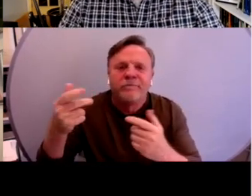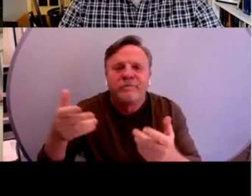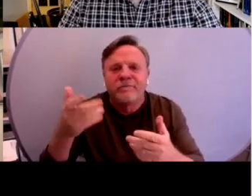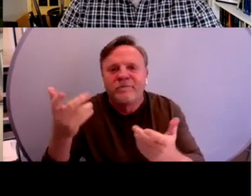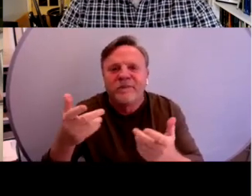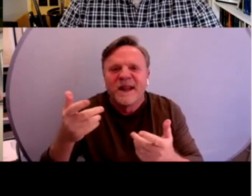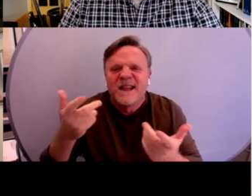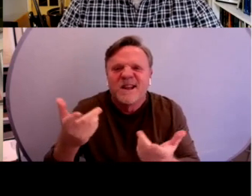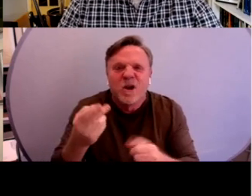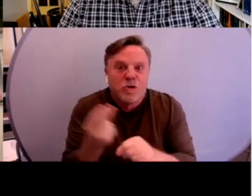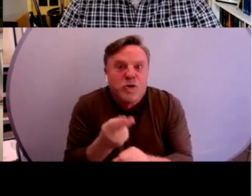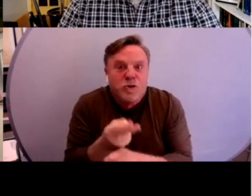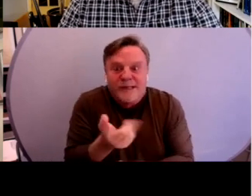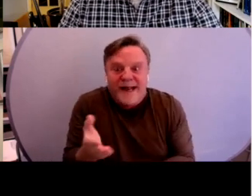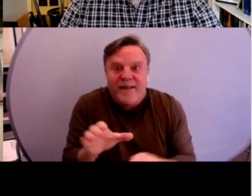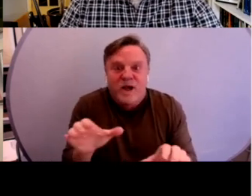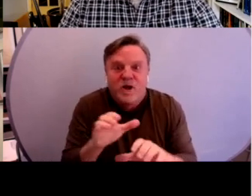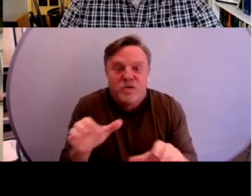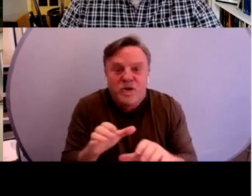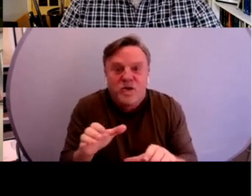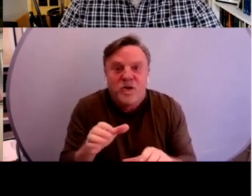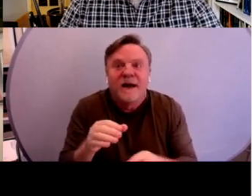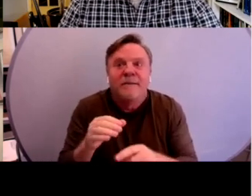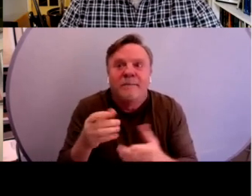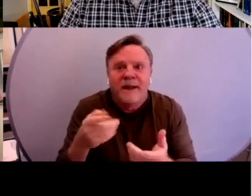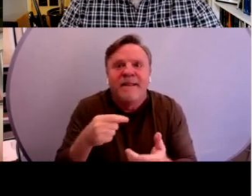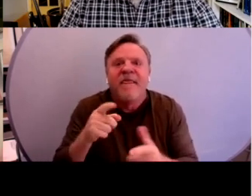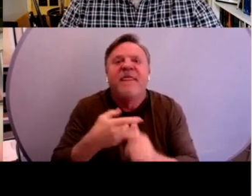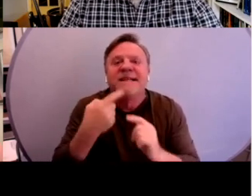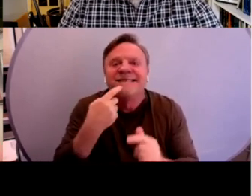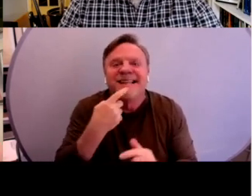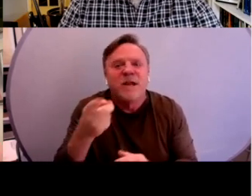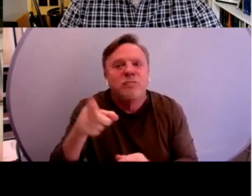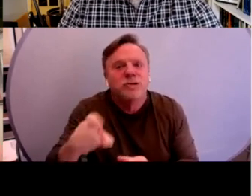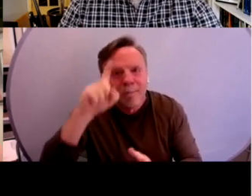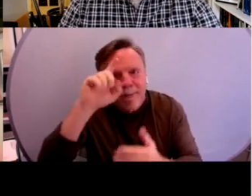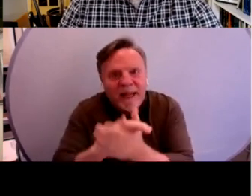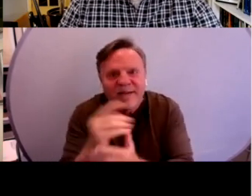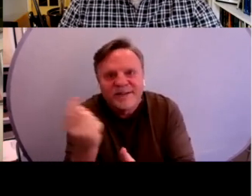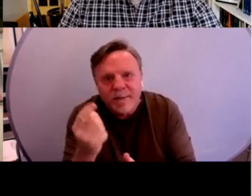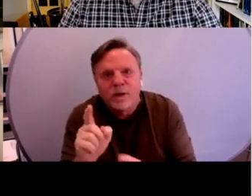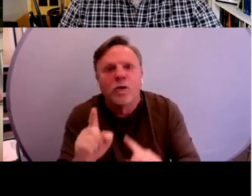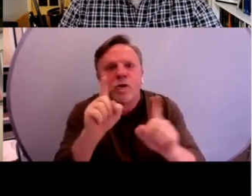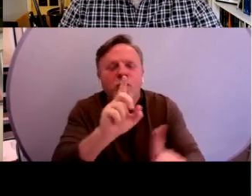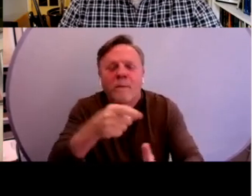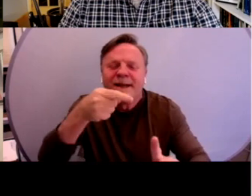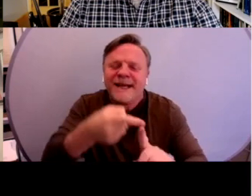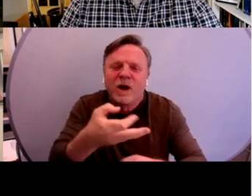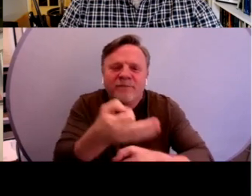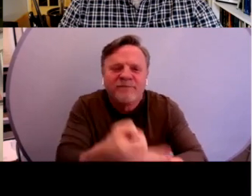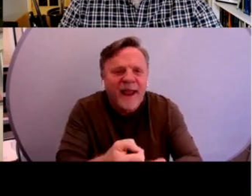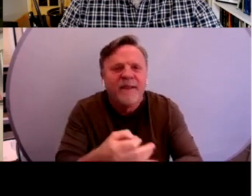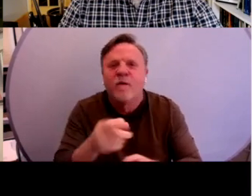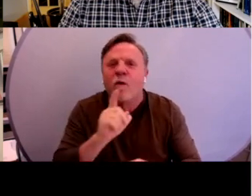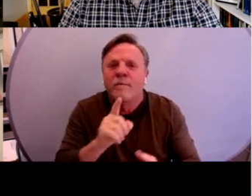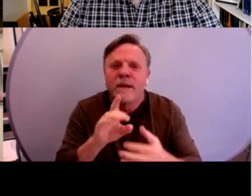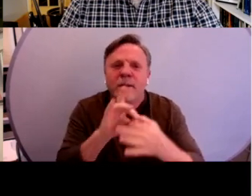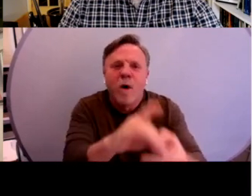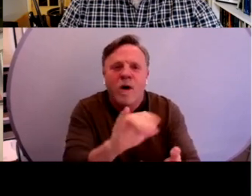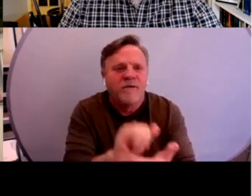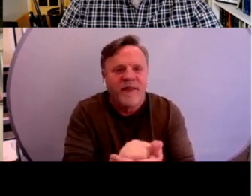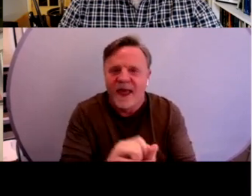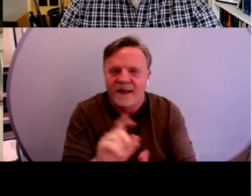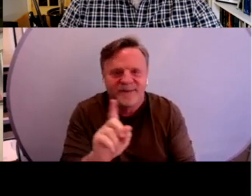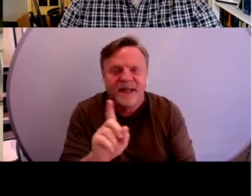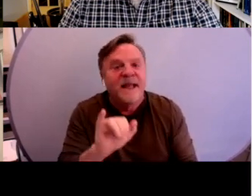leverage anything you do on saying somebody should believe something or should go to a particular faith tradition or be part of that.